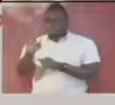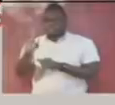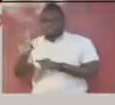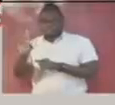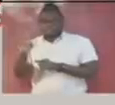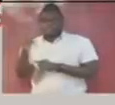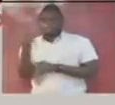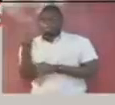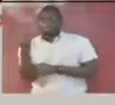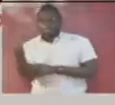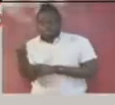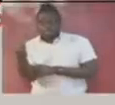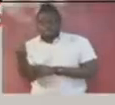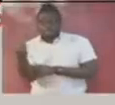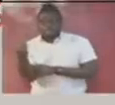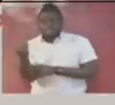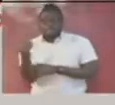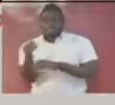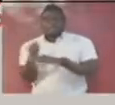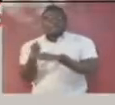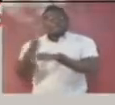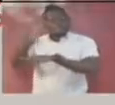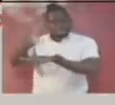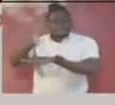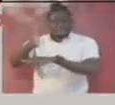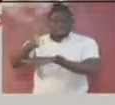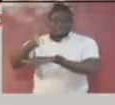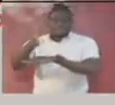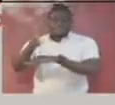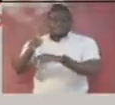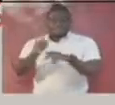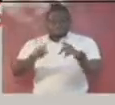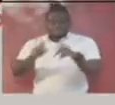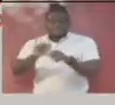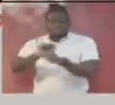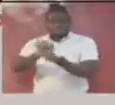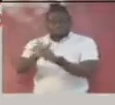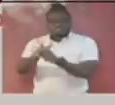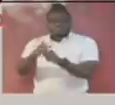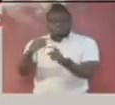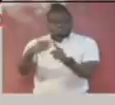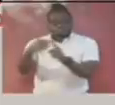107,515,575 active cases. And yes,